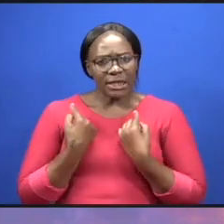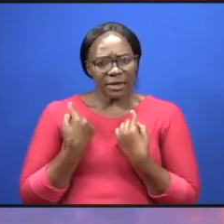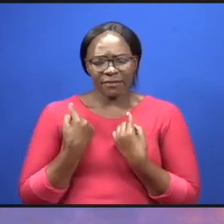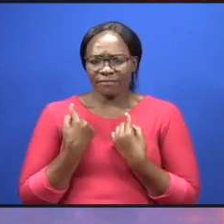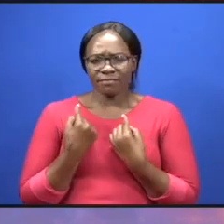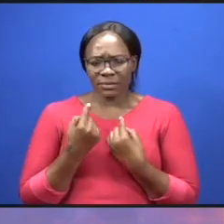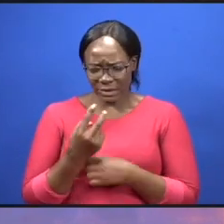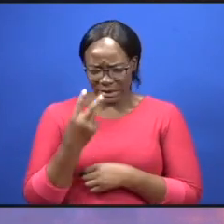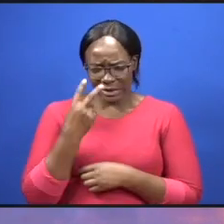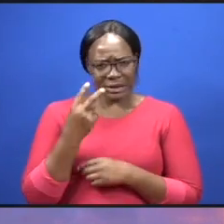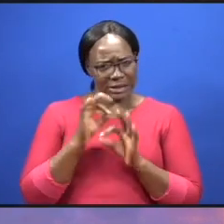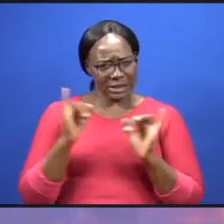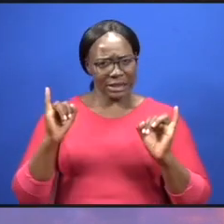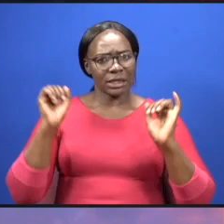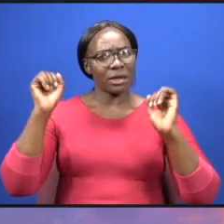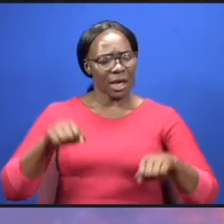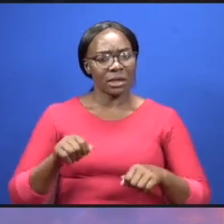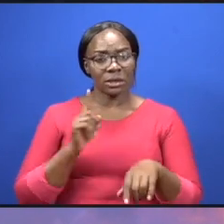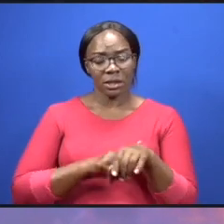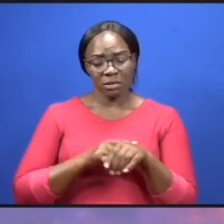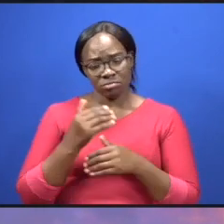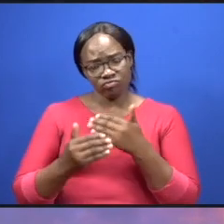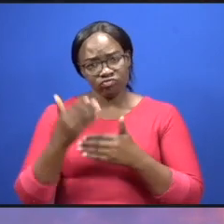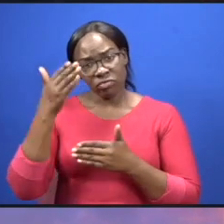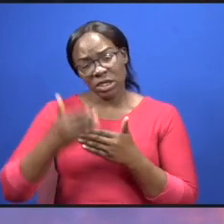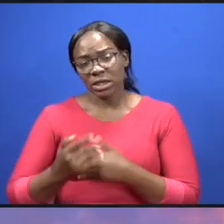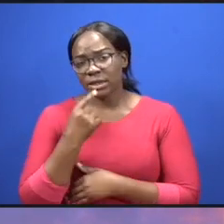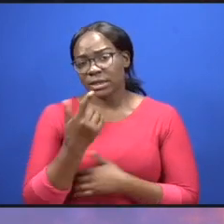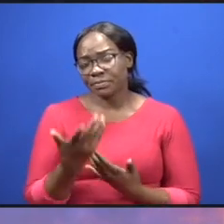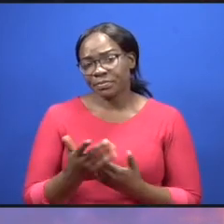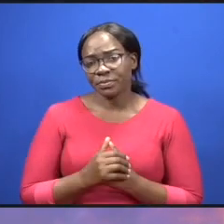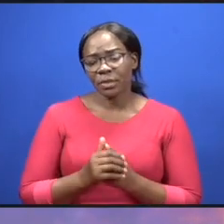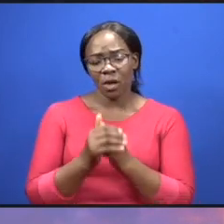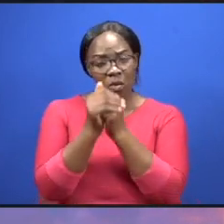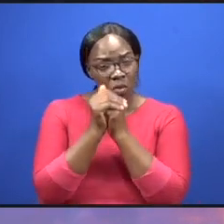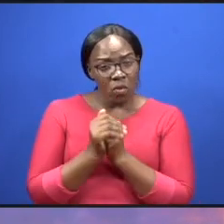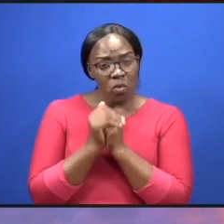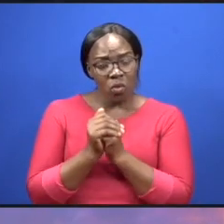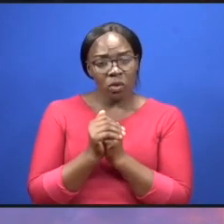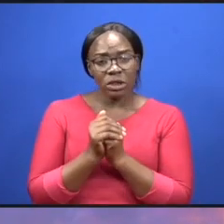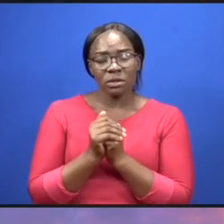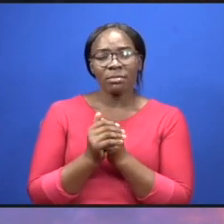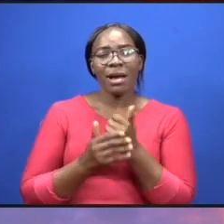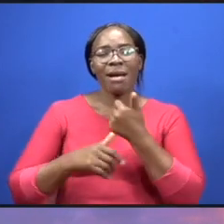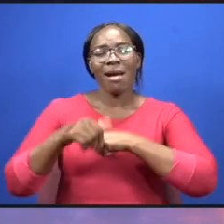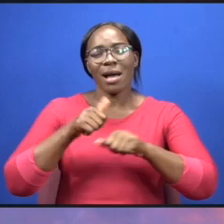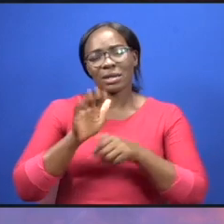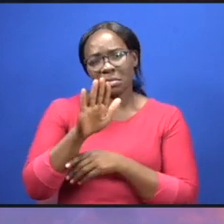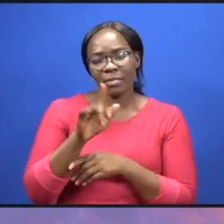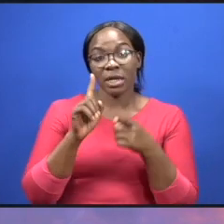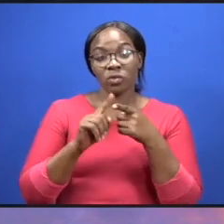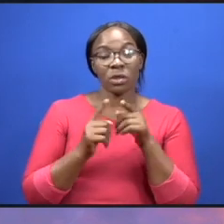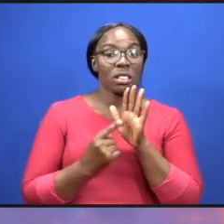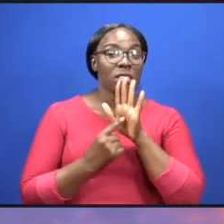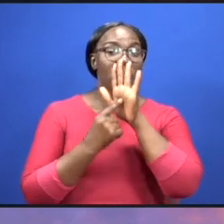ourselves properly. And so as I draw to a close, I say that worship is your response to